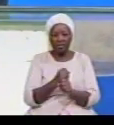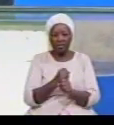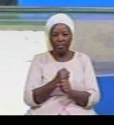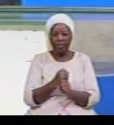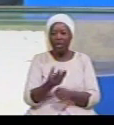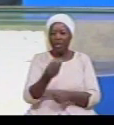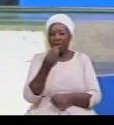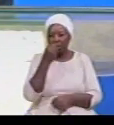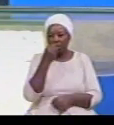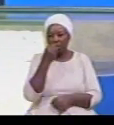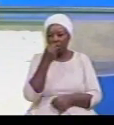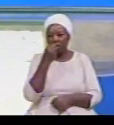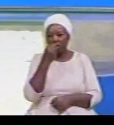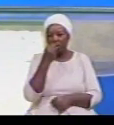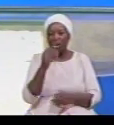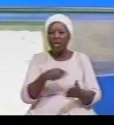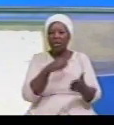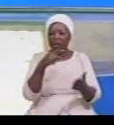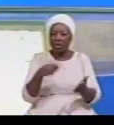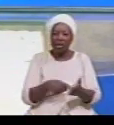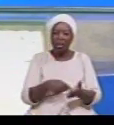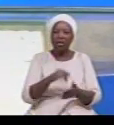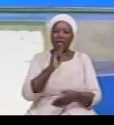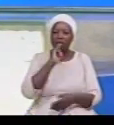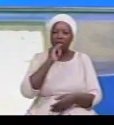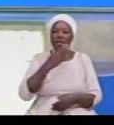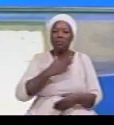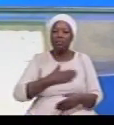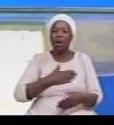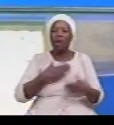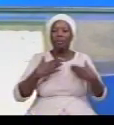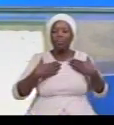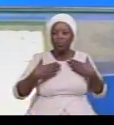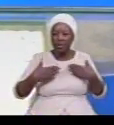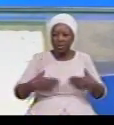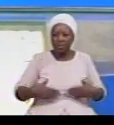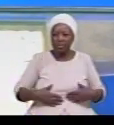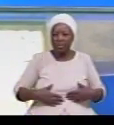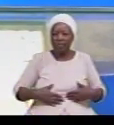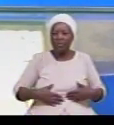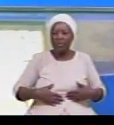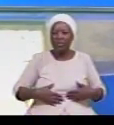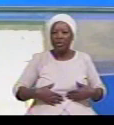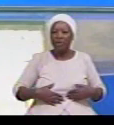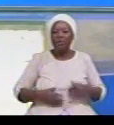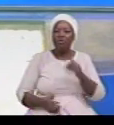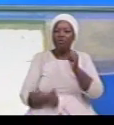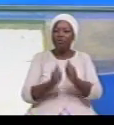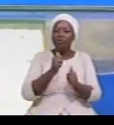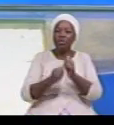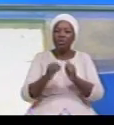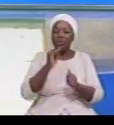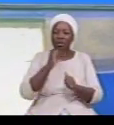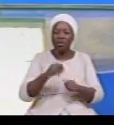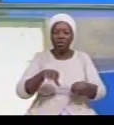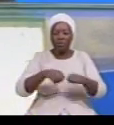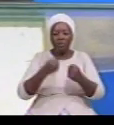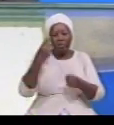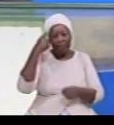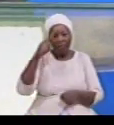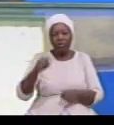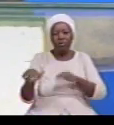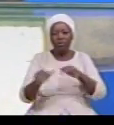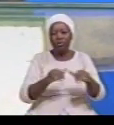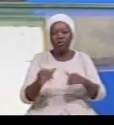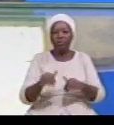eat, this is my body, which is broken for you. Do this